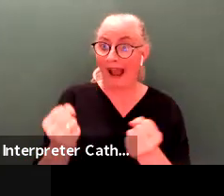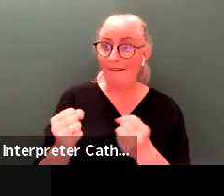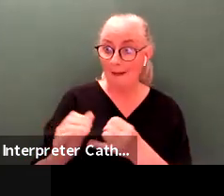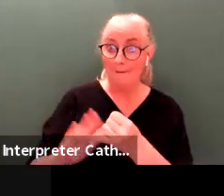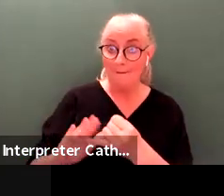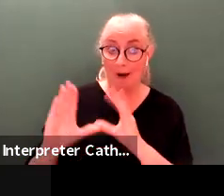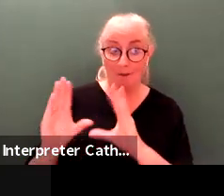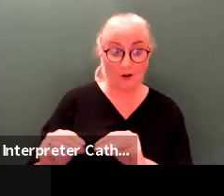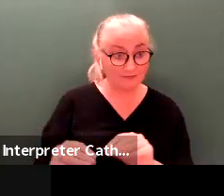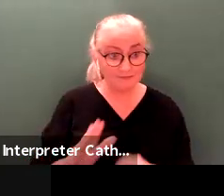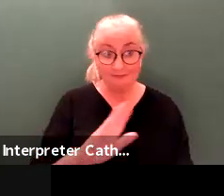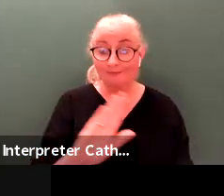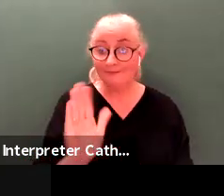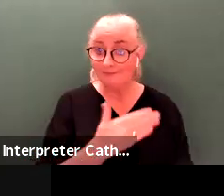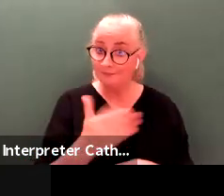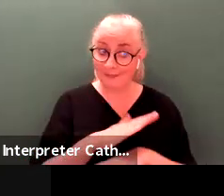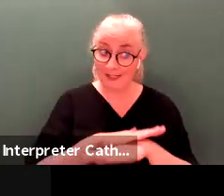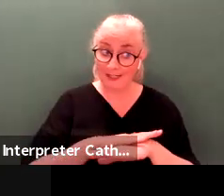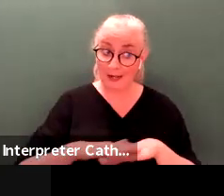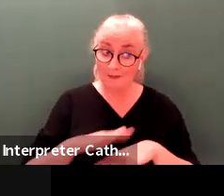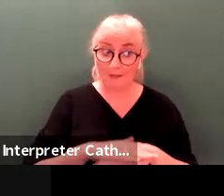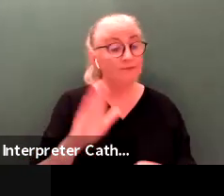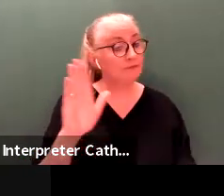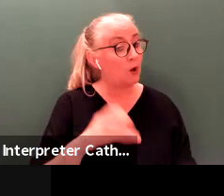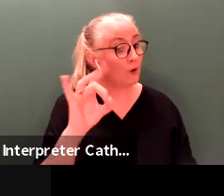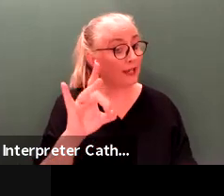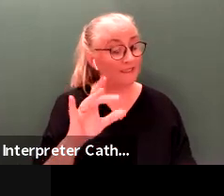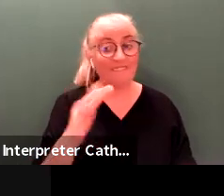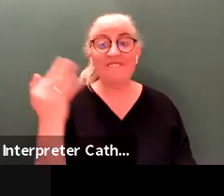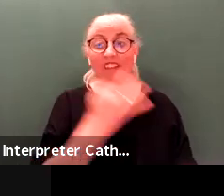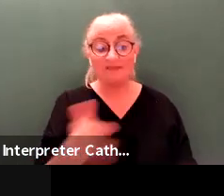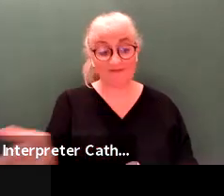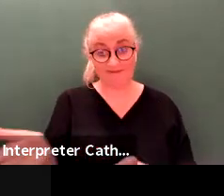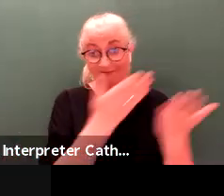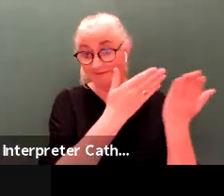Samantha, please calm down. This is getting very, very Midnight Express. Fine, take them.